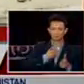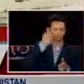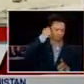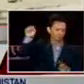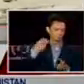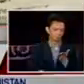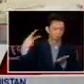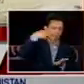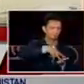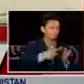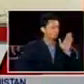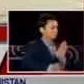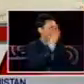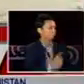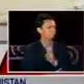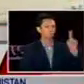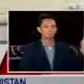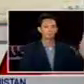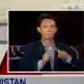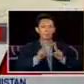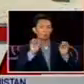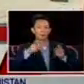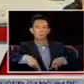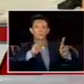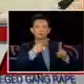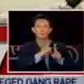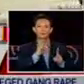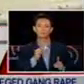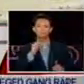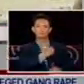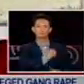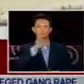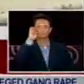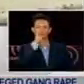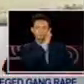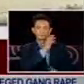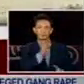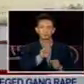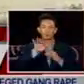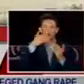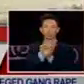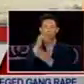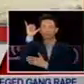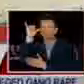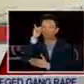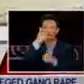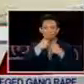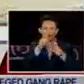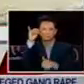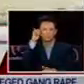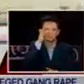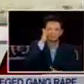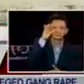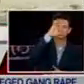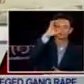more questions either from the defense or the prosecution. And, you know, our cameras followed him through the